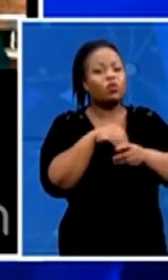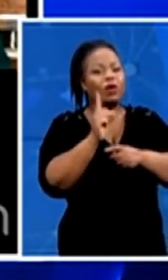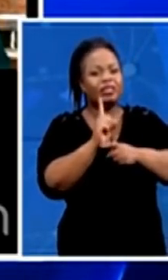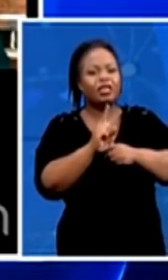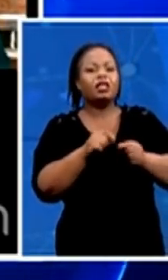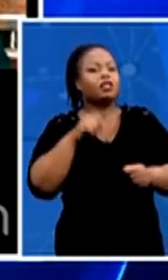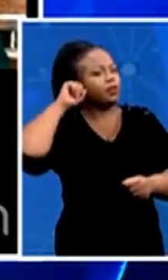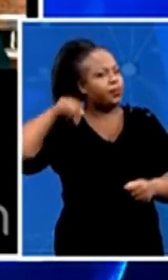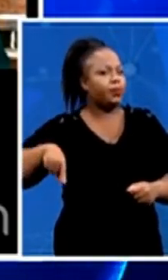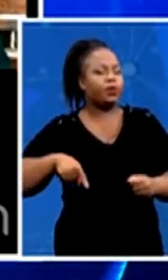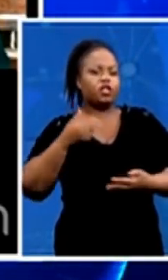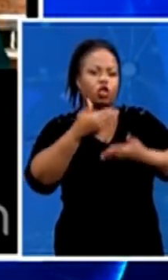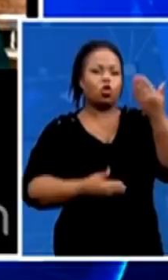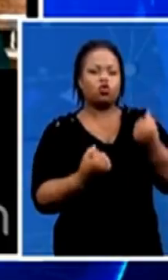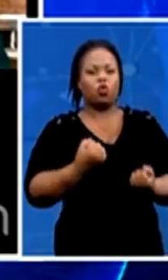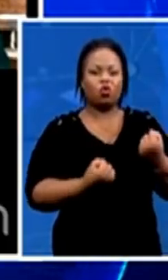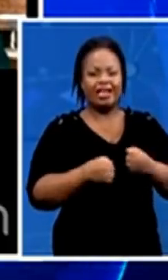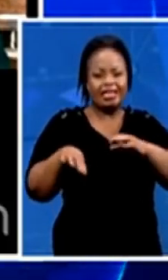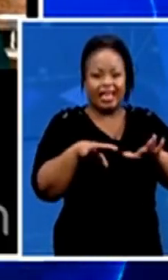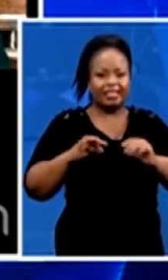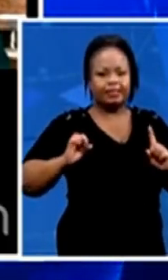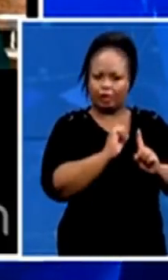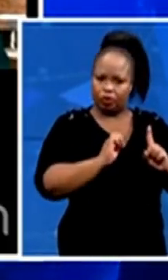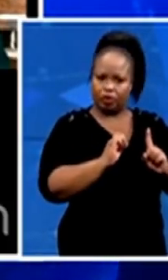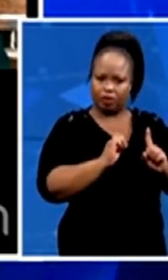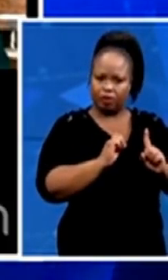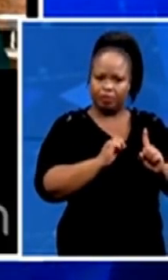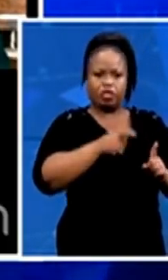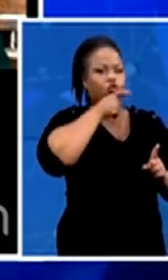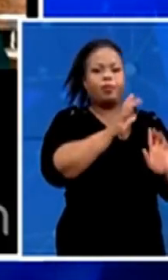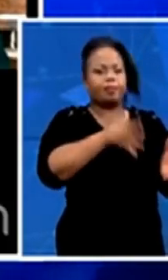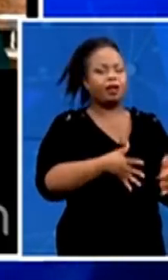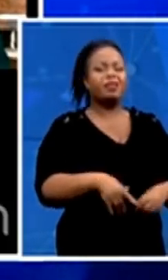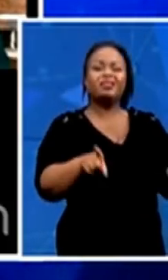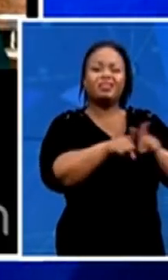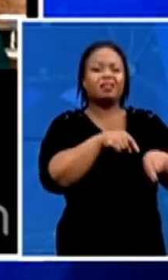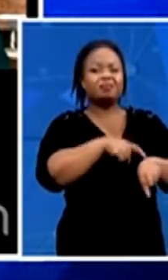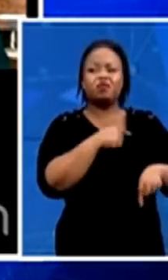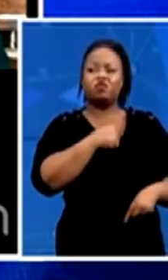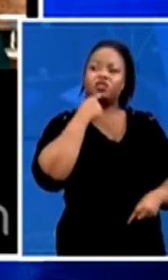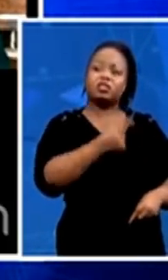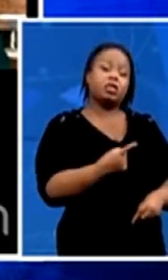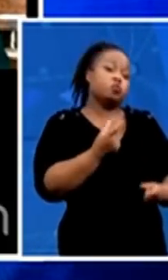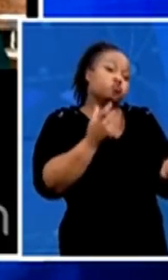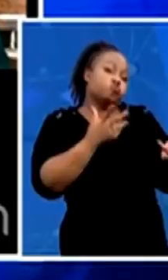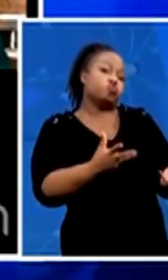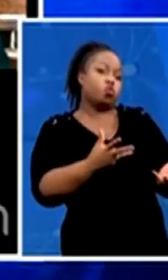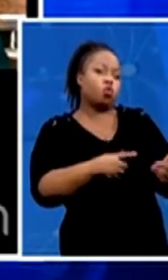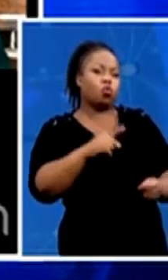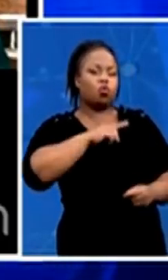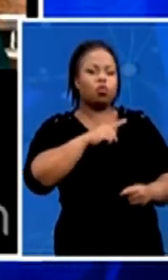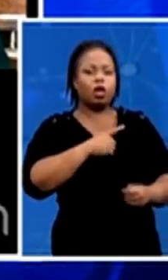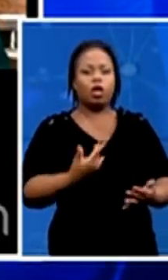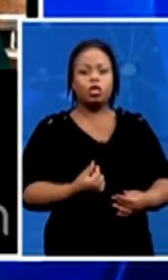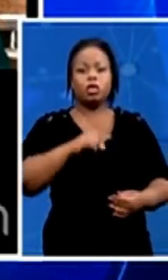you insist that it does so even with regard to the question of guilt, I would ask you